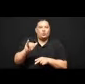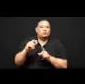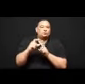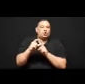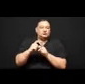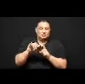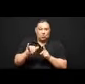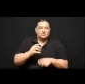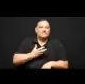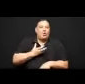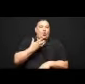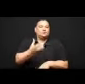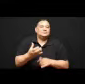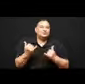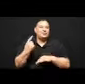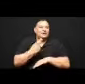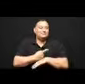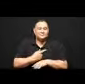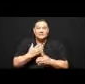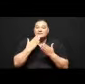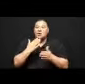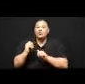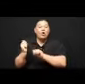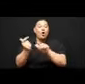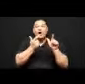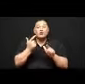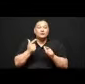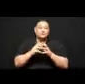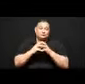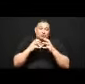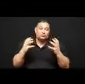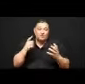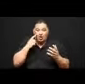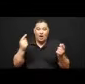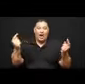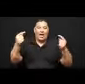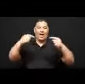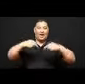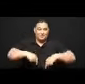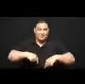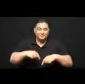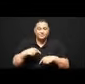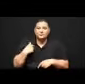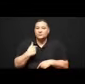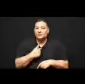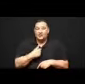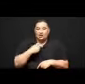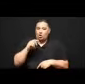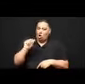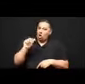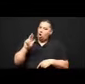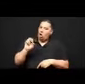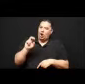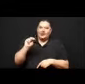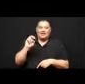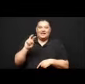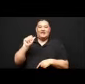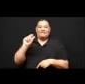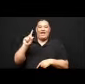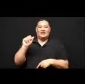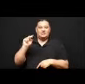those voices today. Thank you all so much for coming out. We Are Nevadans, Hear